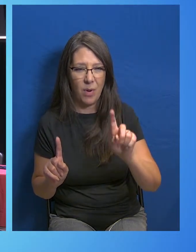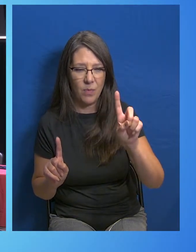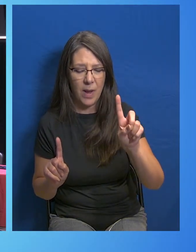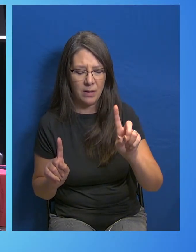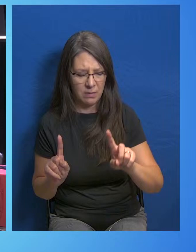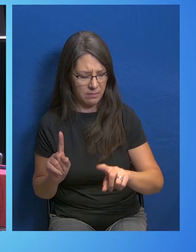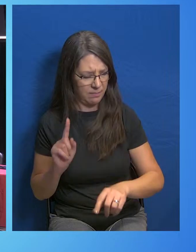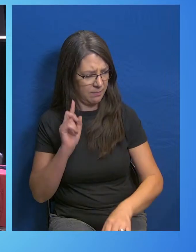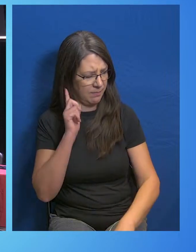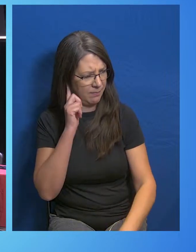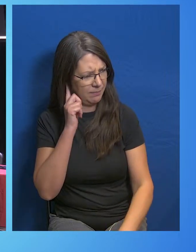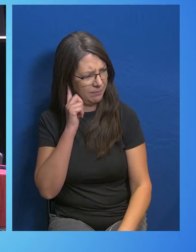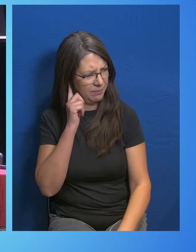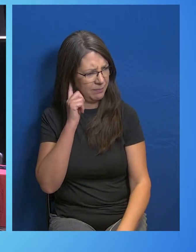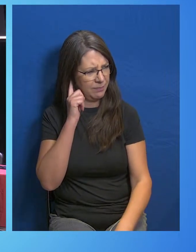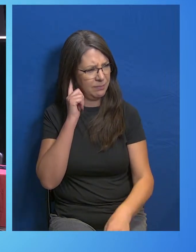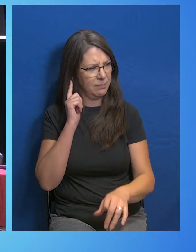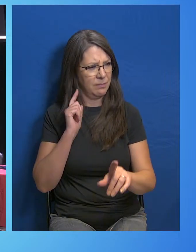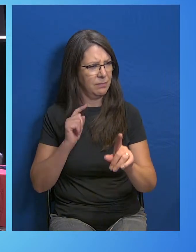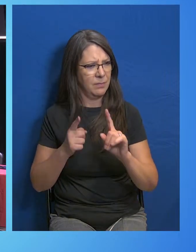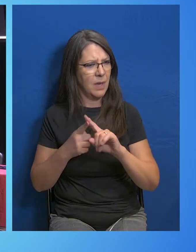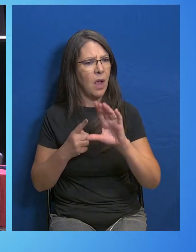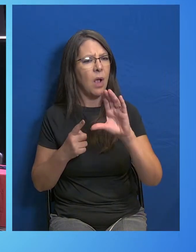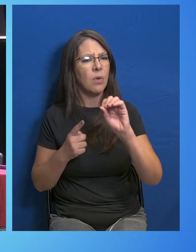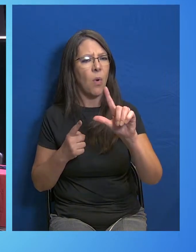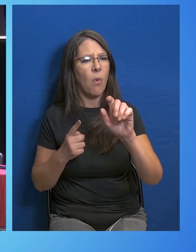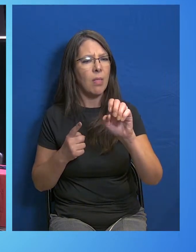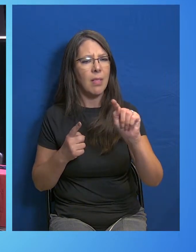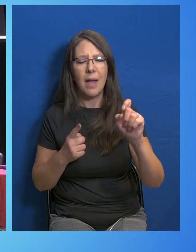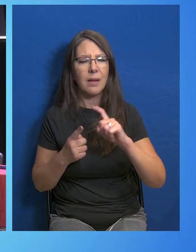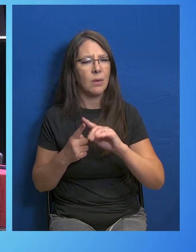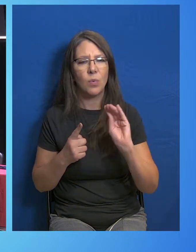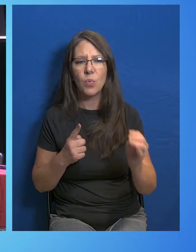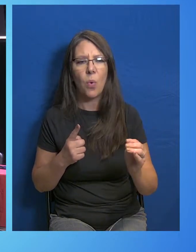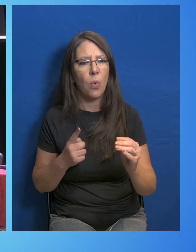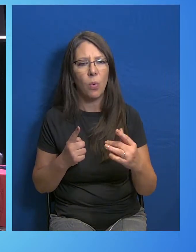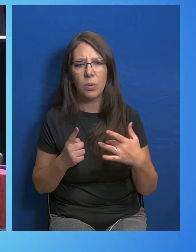This is Colette. I have no concerns.